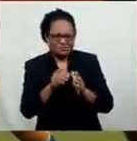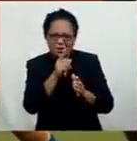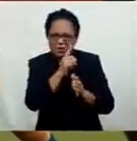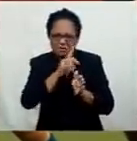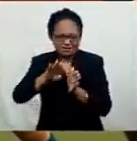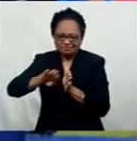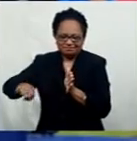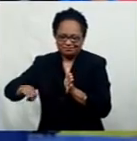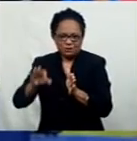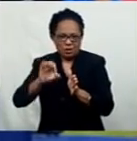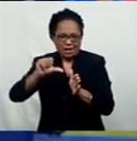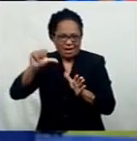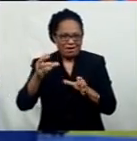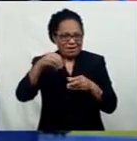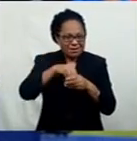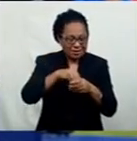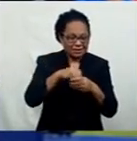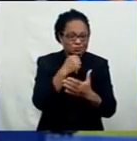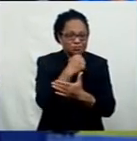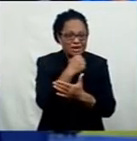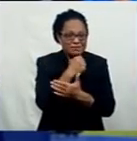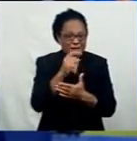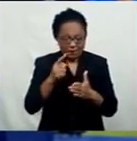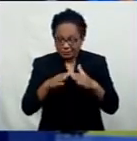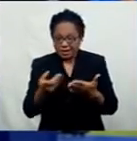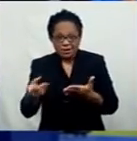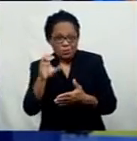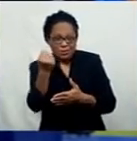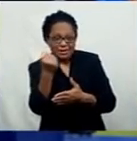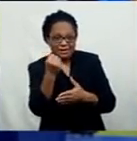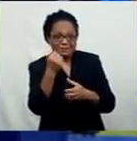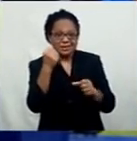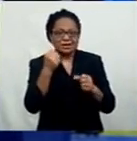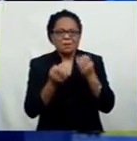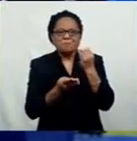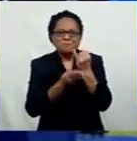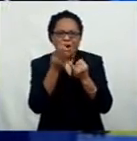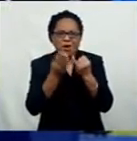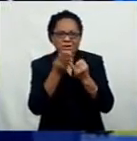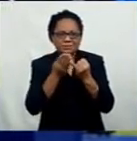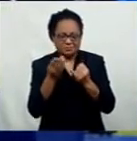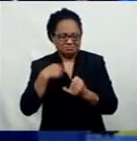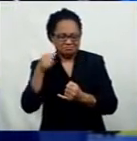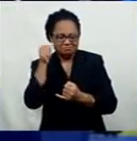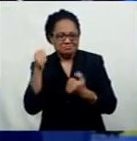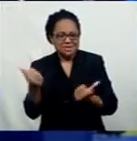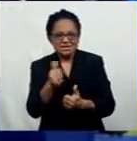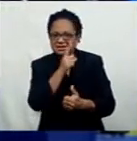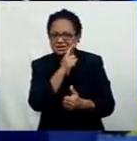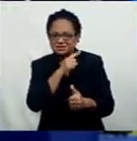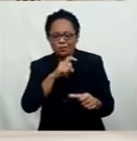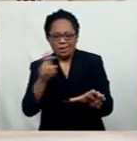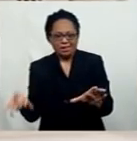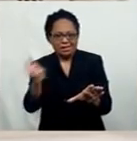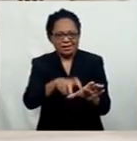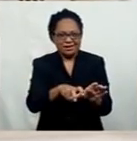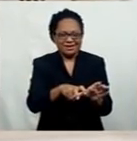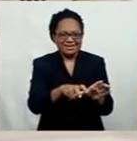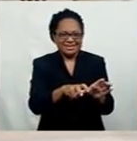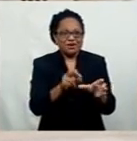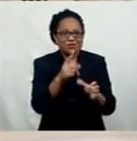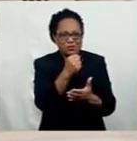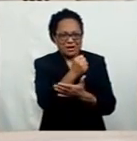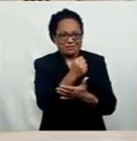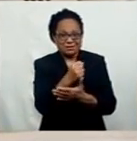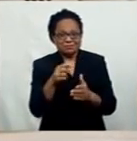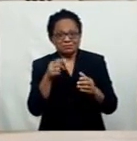it's changing a lot, and the girls winning bronze medal. I think a lot of girls will be switching sports in Fiji, and a lot of parents, they see what the girls can